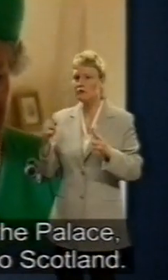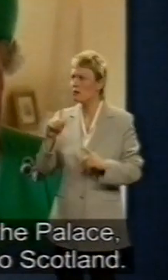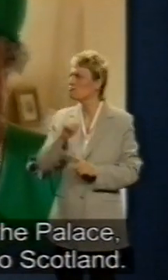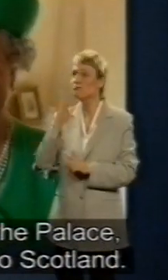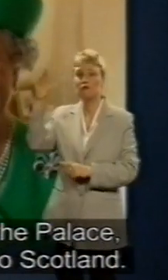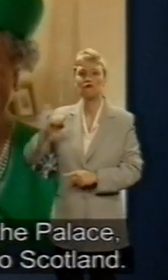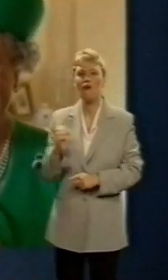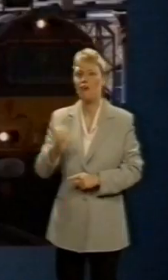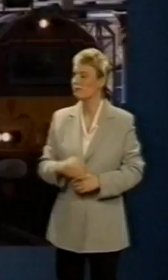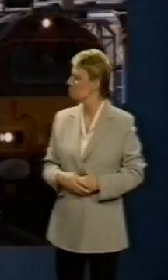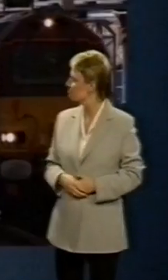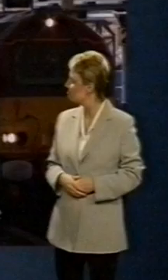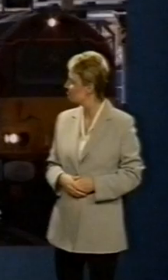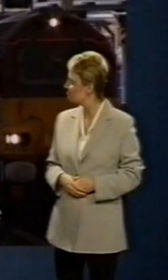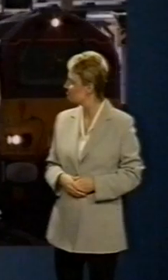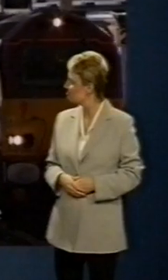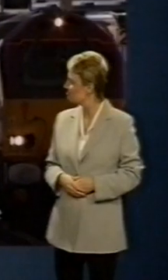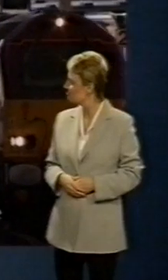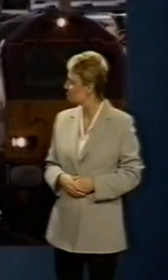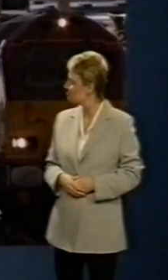he went to Scotland. Yeah.